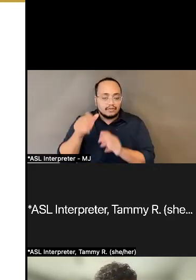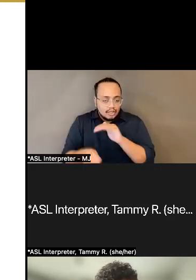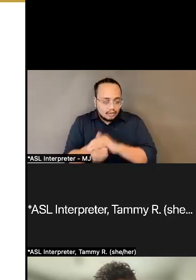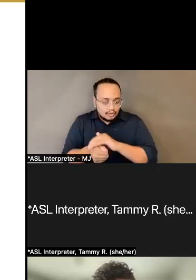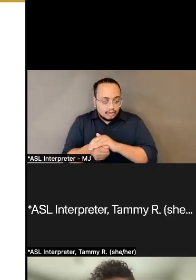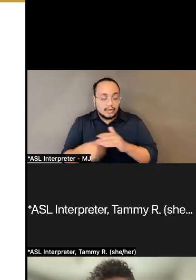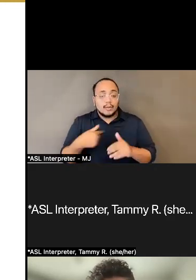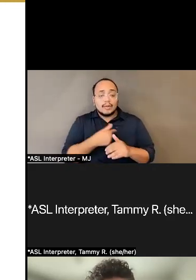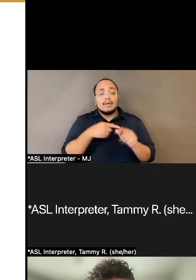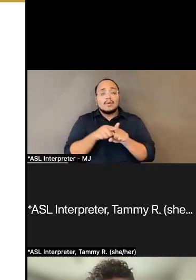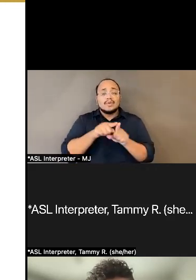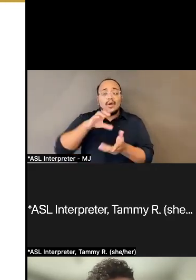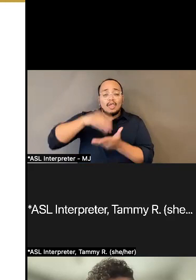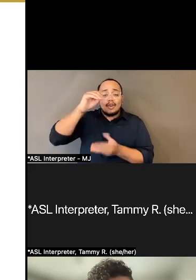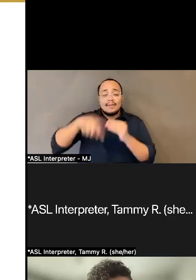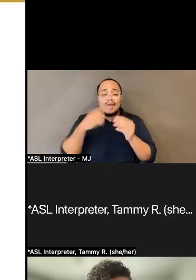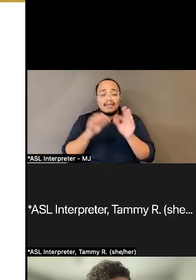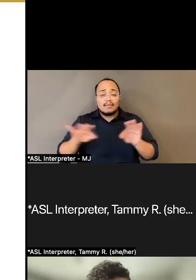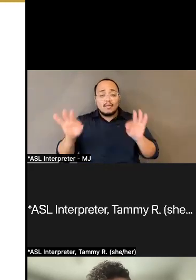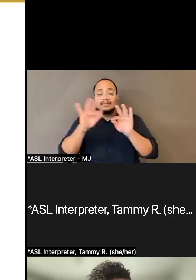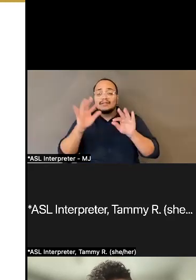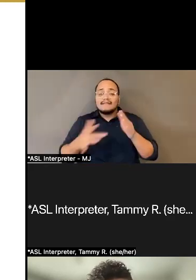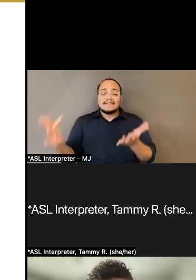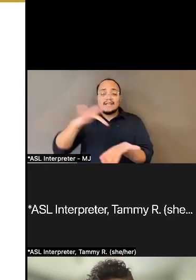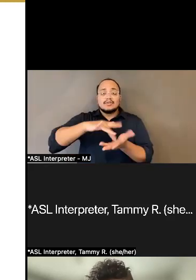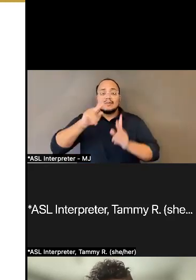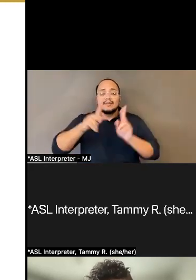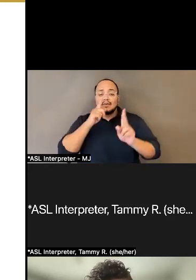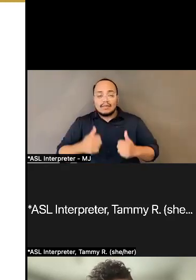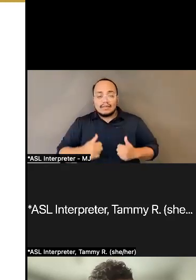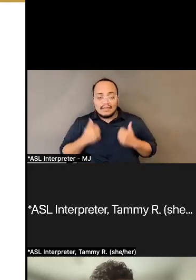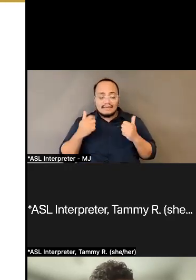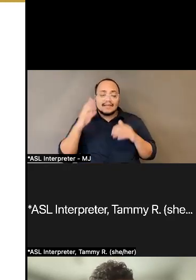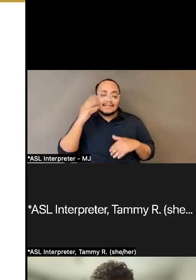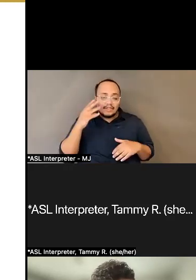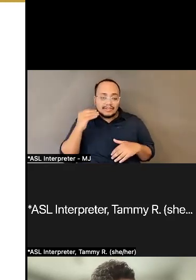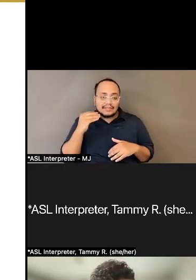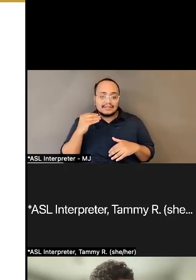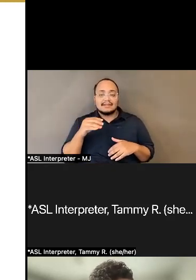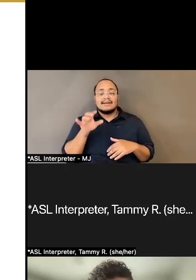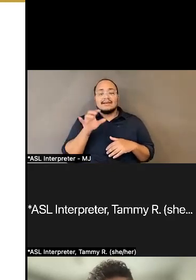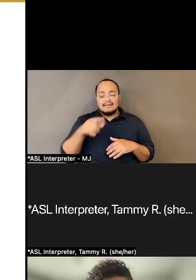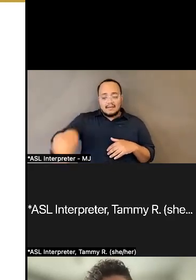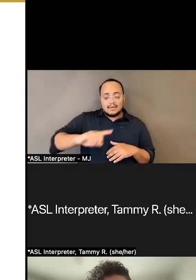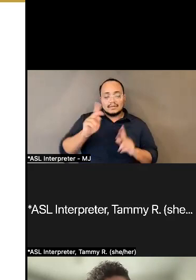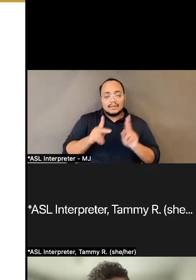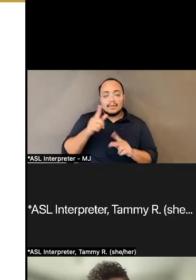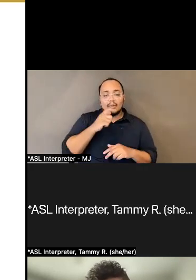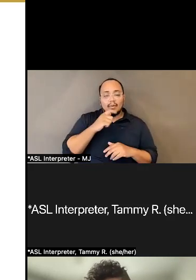We also learn about the importance of centering people with lived experiences and that experience